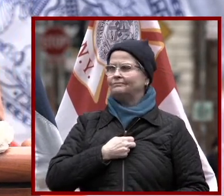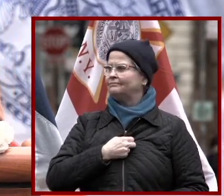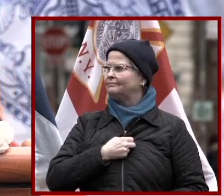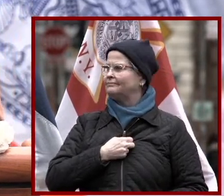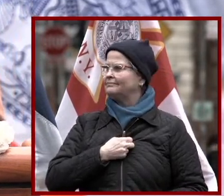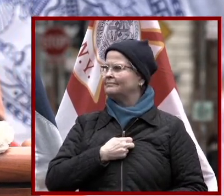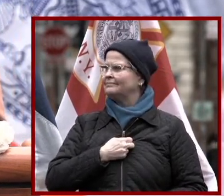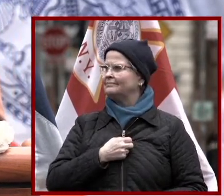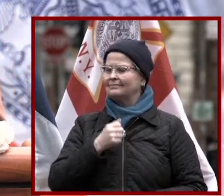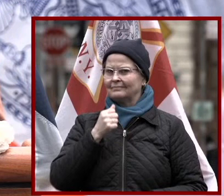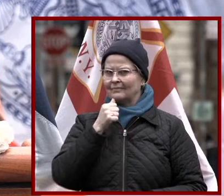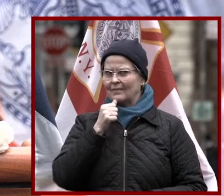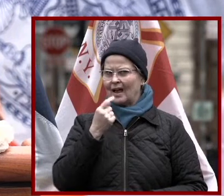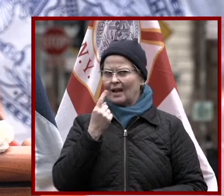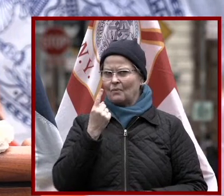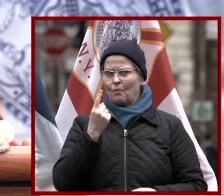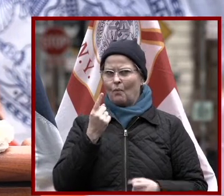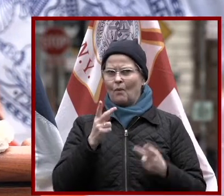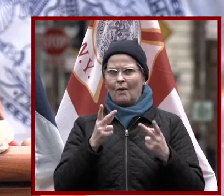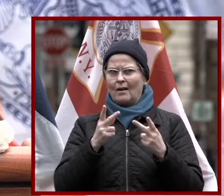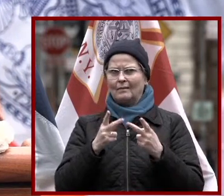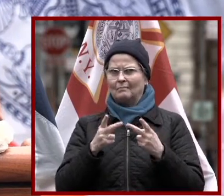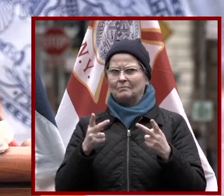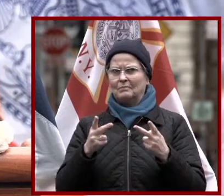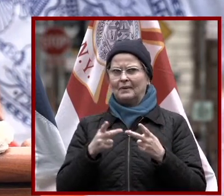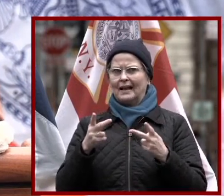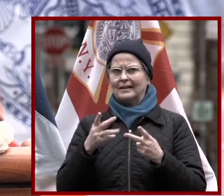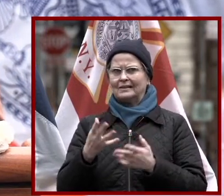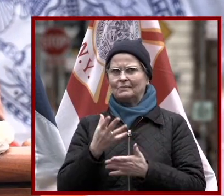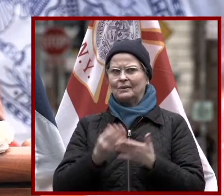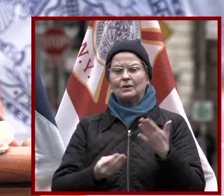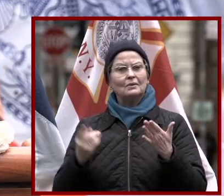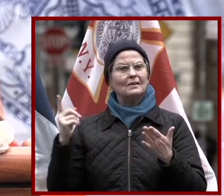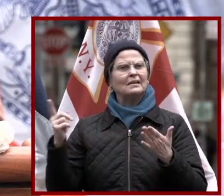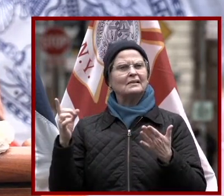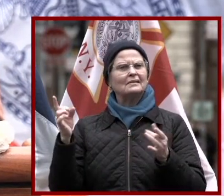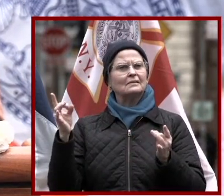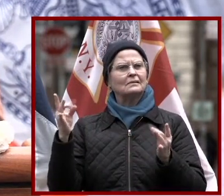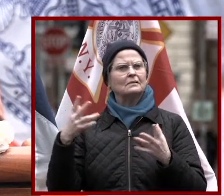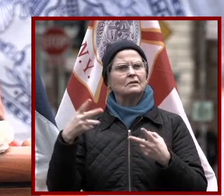this was not just a scene of loss. This was a crime scene.